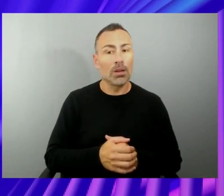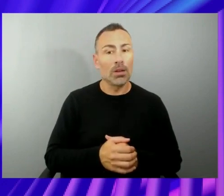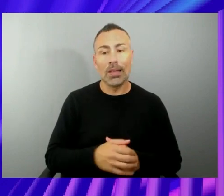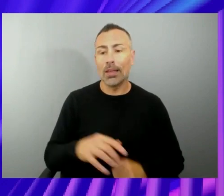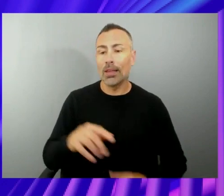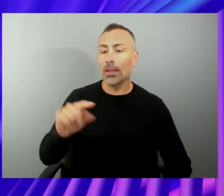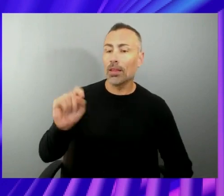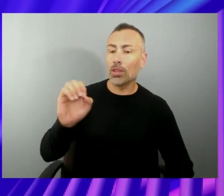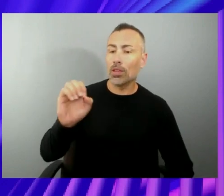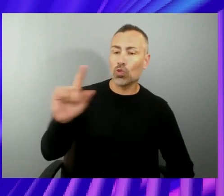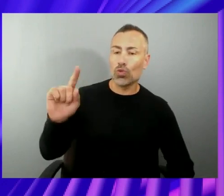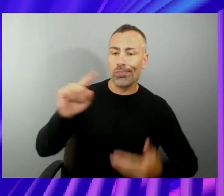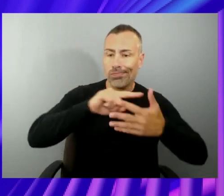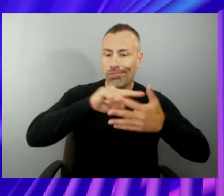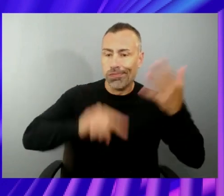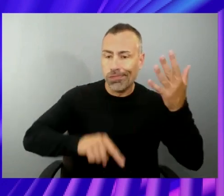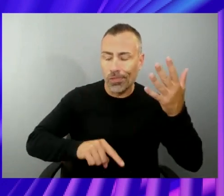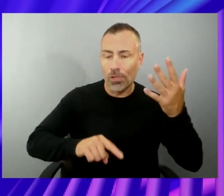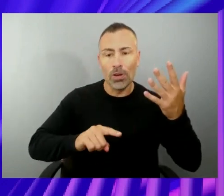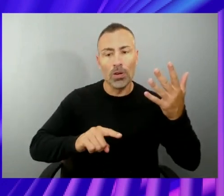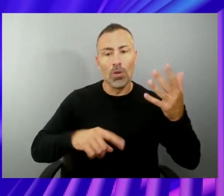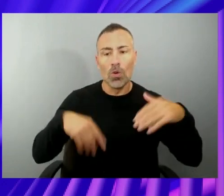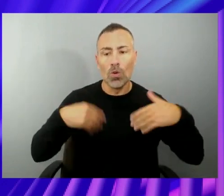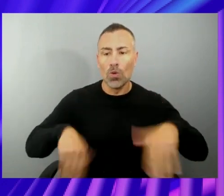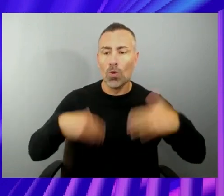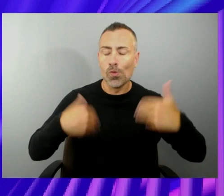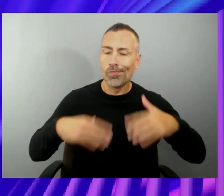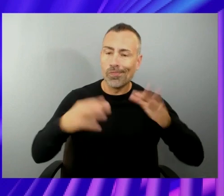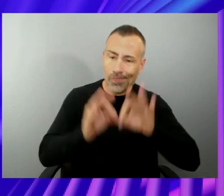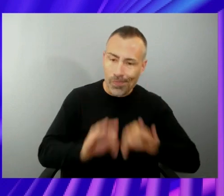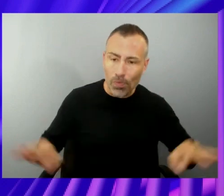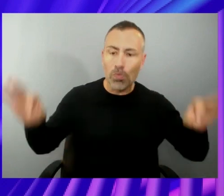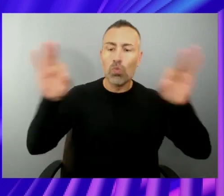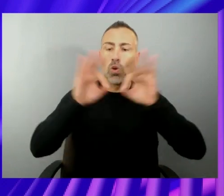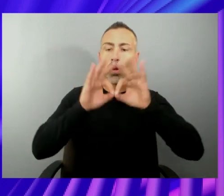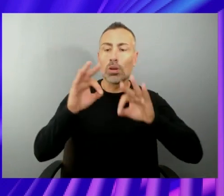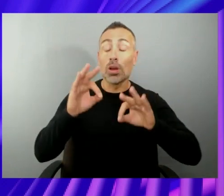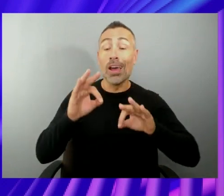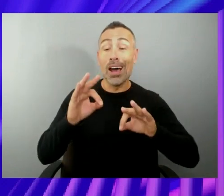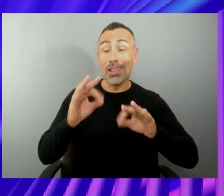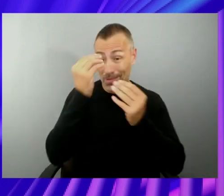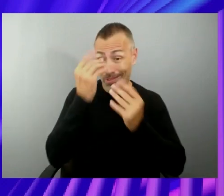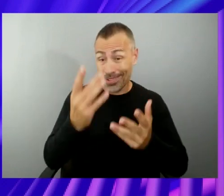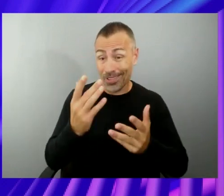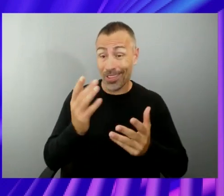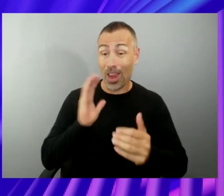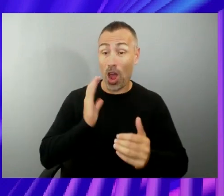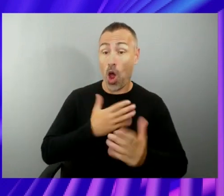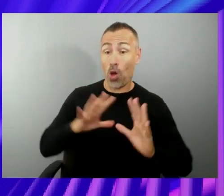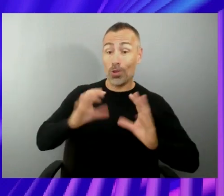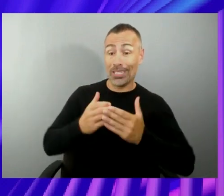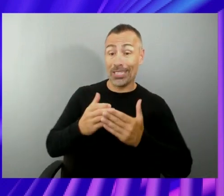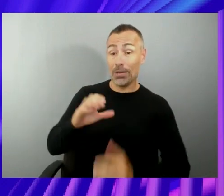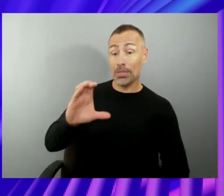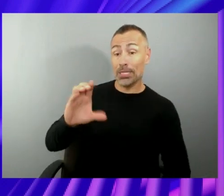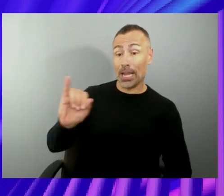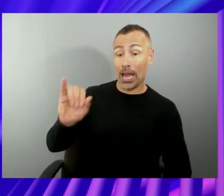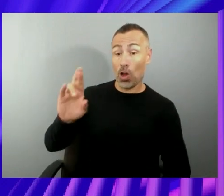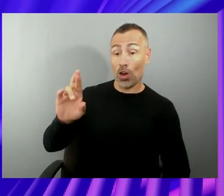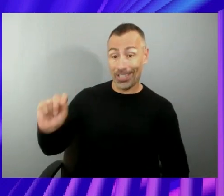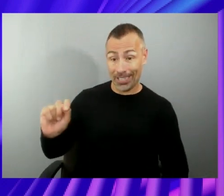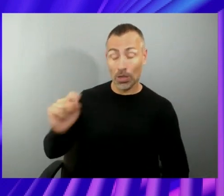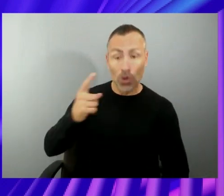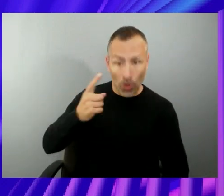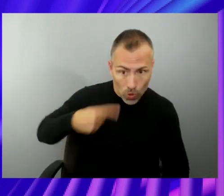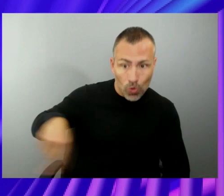important tools that the CERT team uses to investigate incidents. So I'm pretty much assured